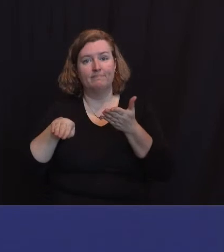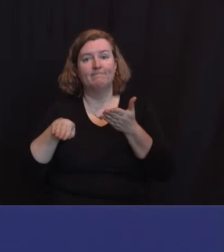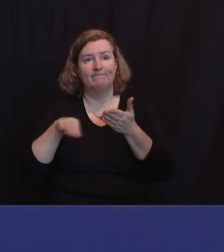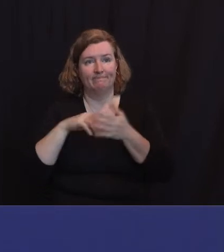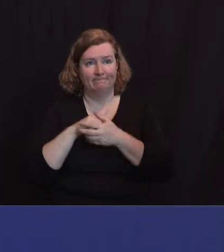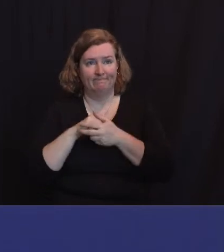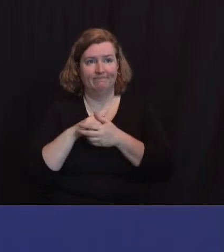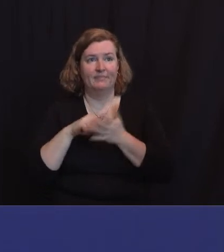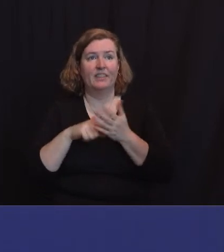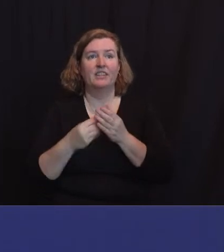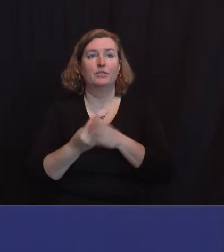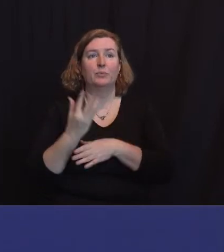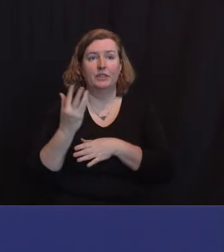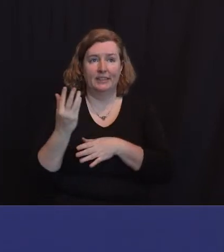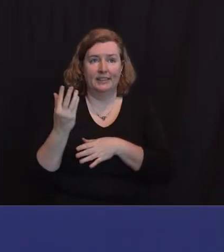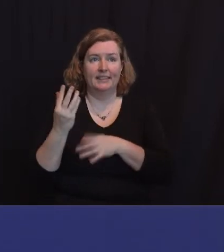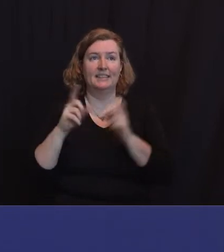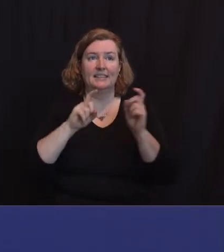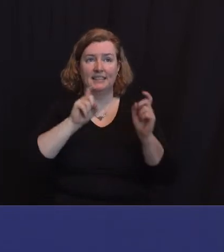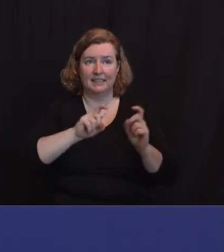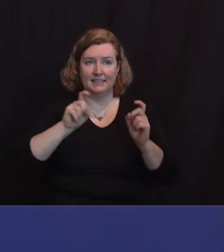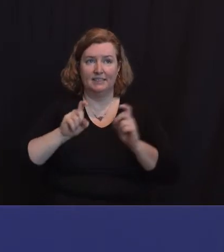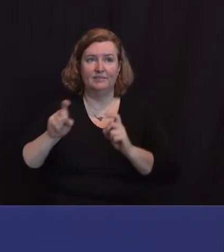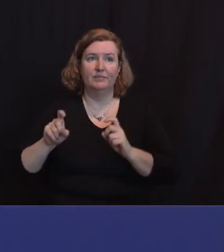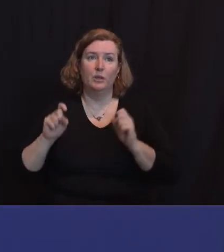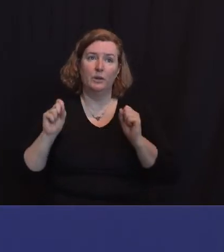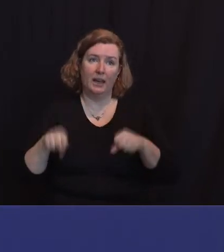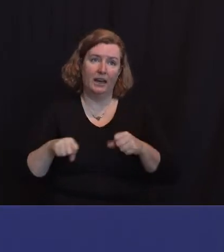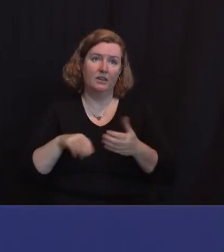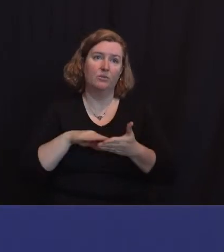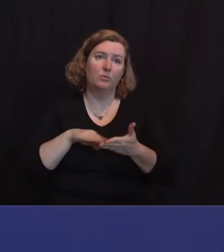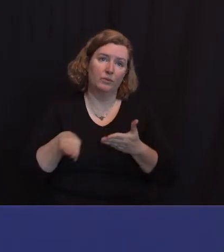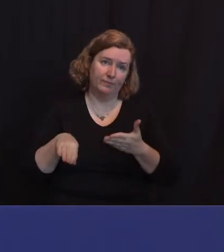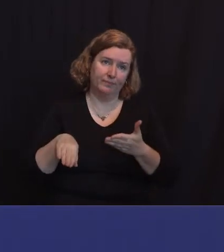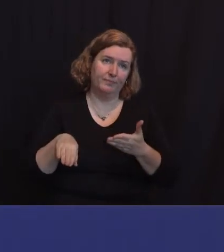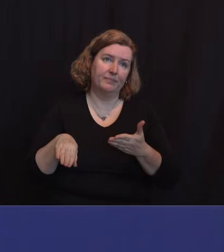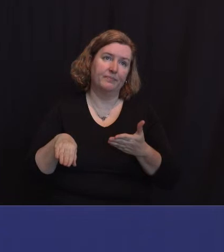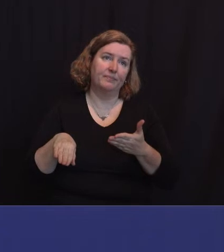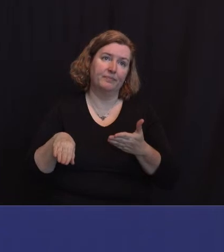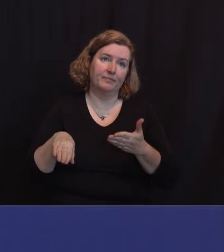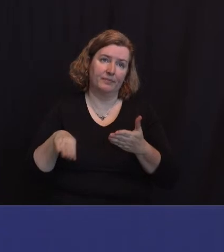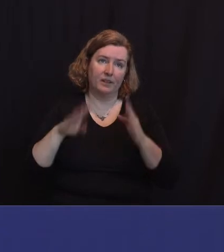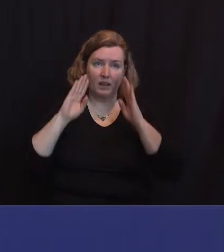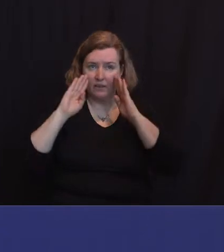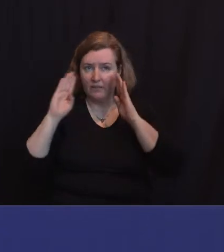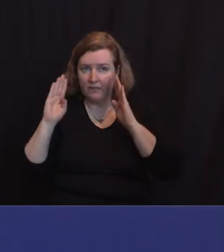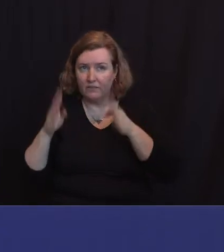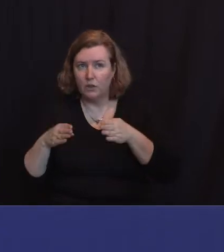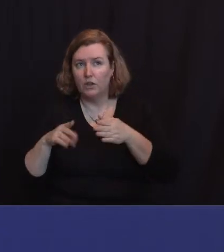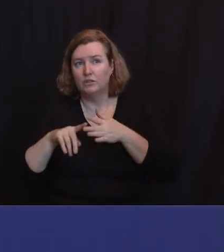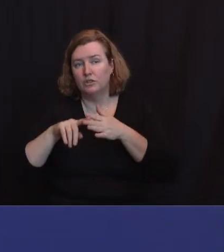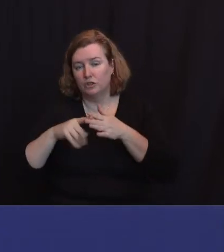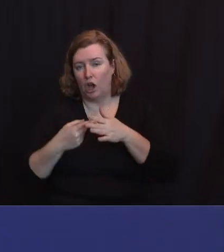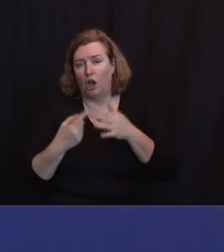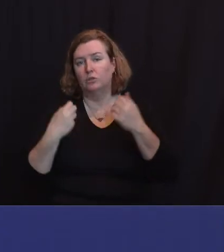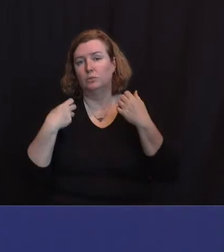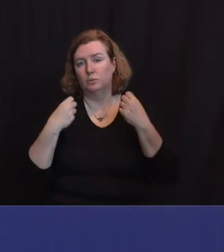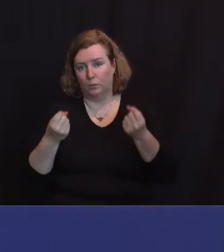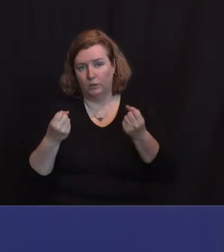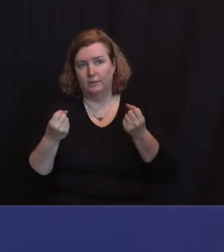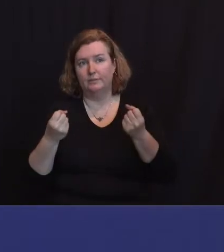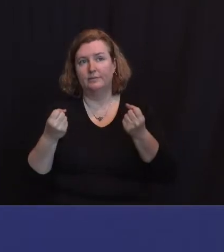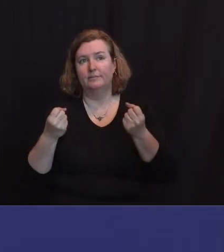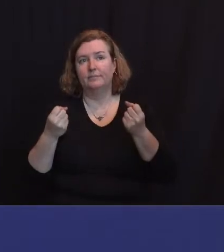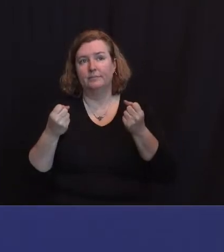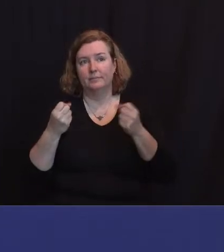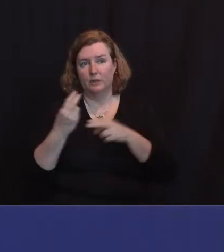spring assessments this year, we will be able to put them to the side and focus on the Start Strong for the fall. I will